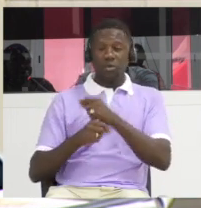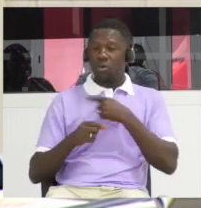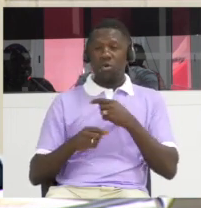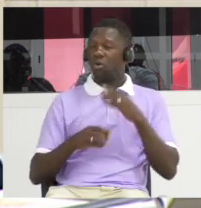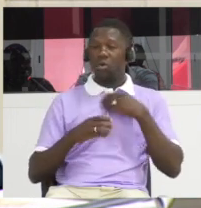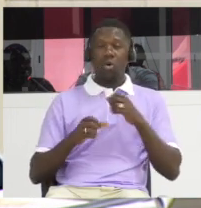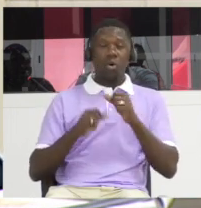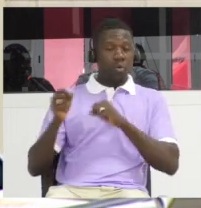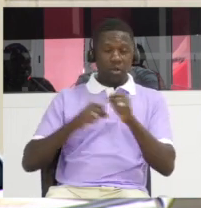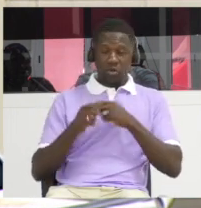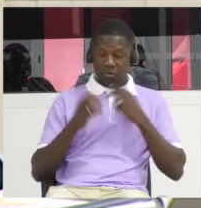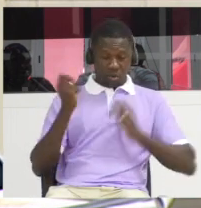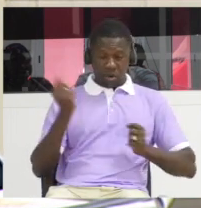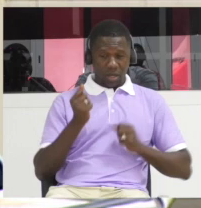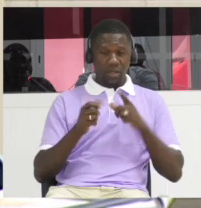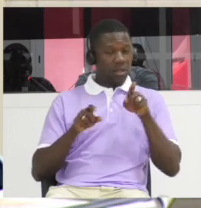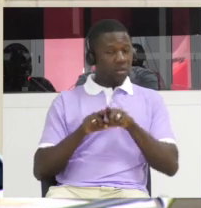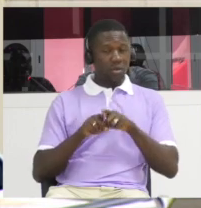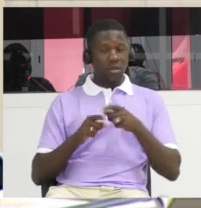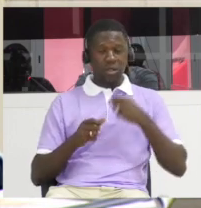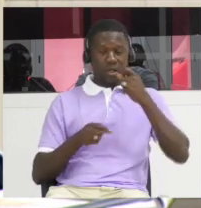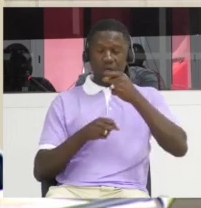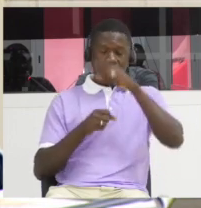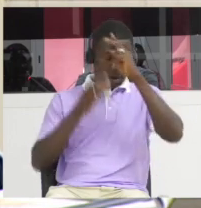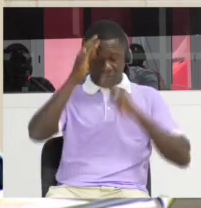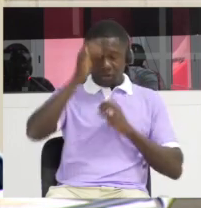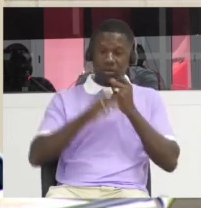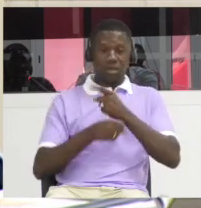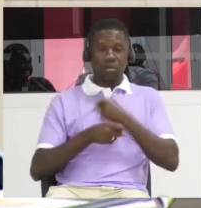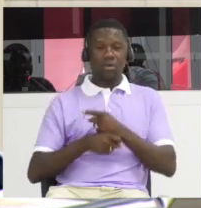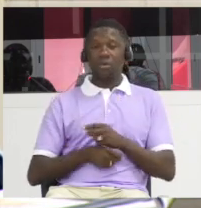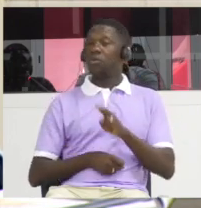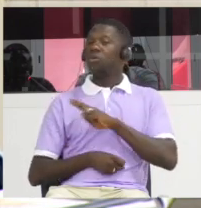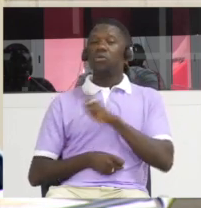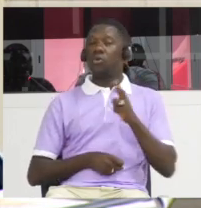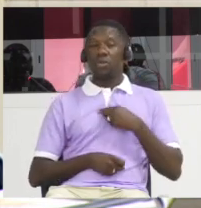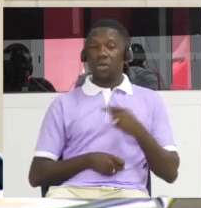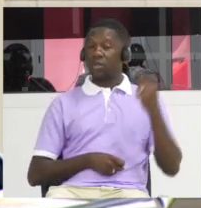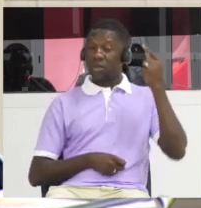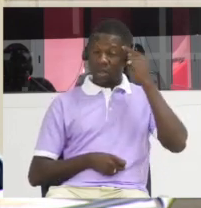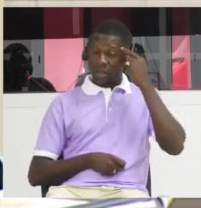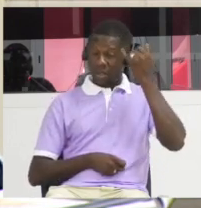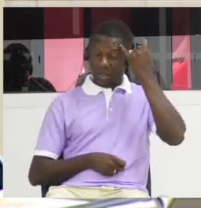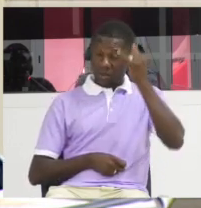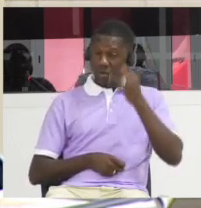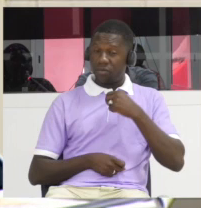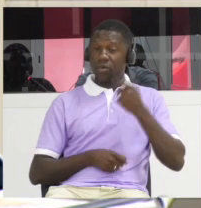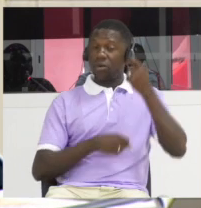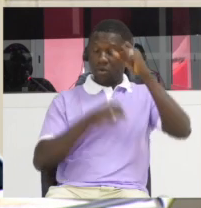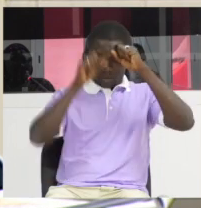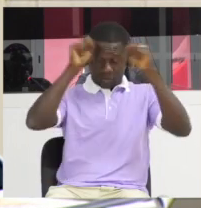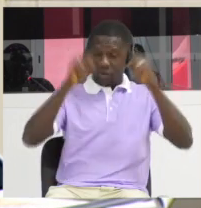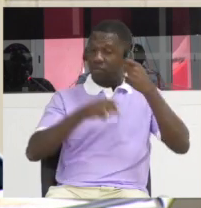operations of a warlike nature undertaken by the armed forces of the Gambia, nor without the consent of the government